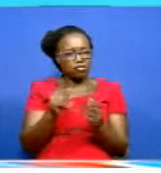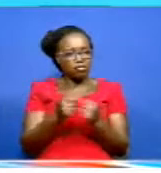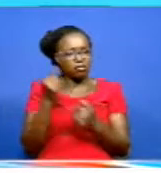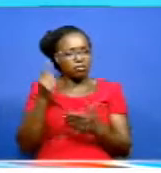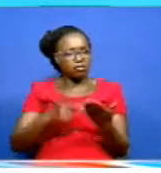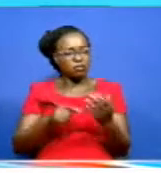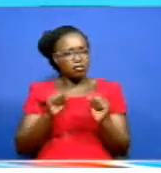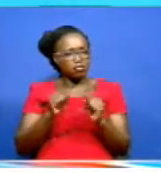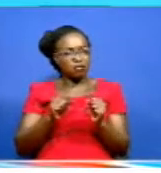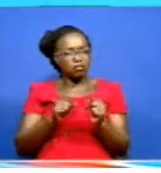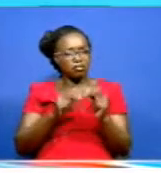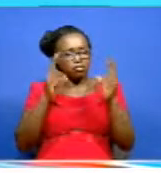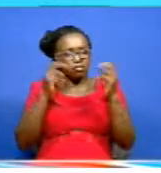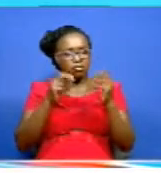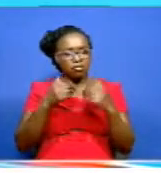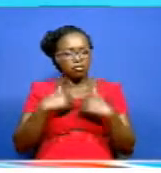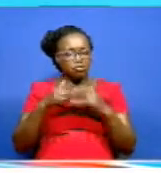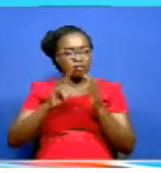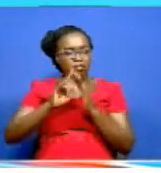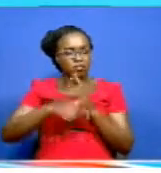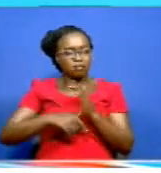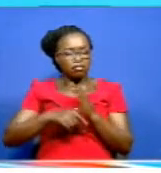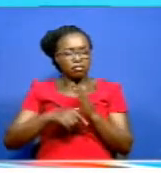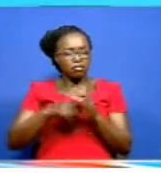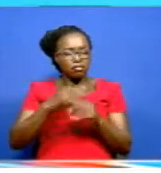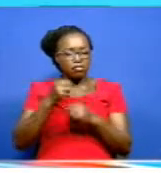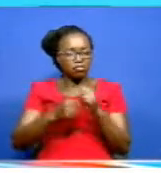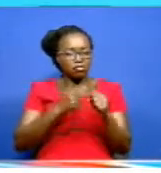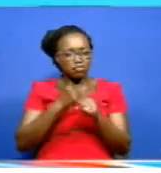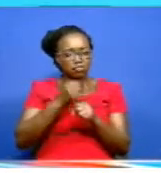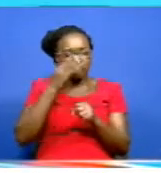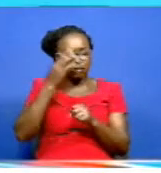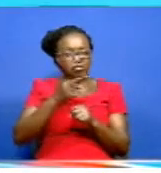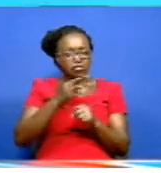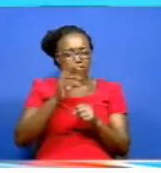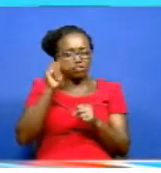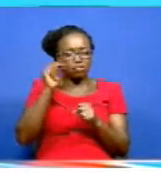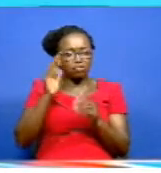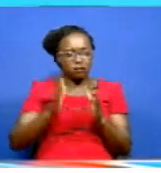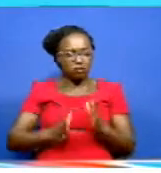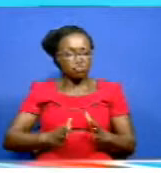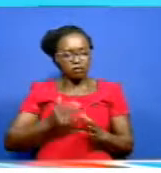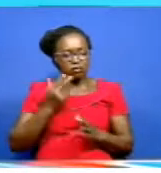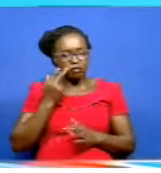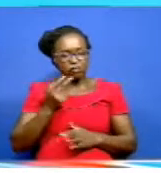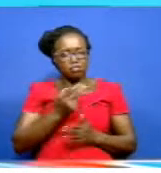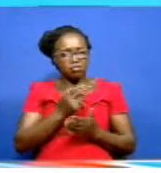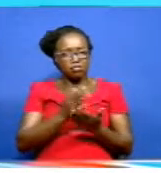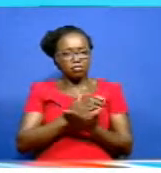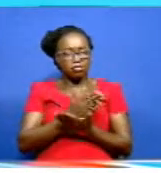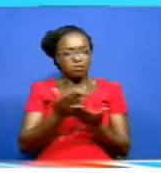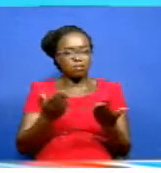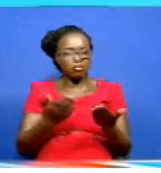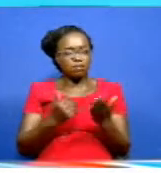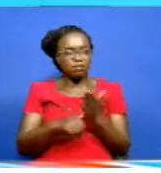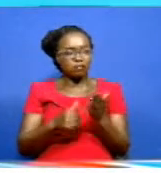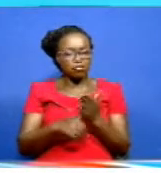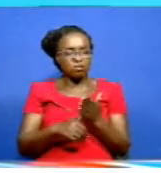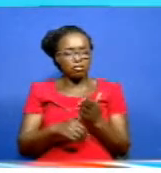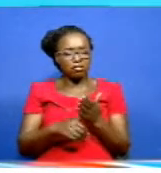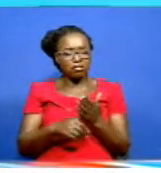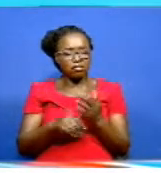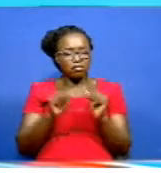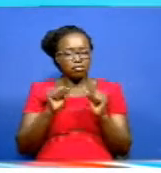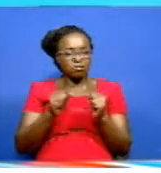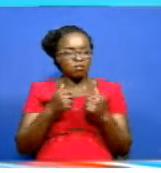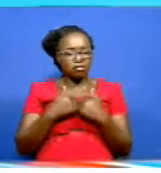have issues later in the coming years and nobody can foresee those or some of these problems that we may end up